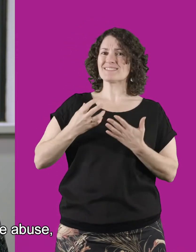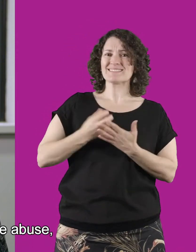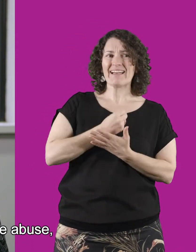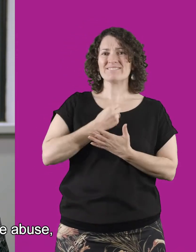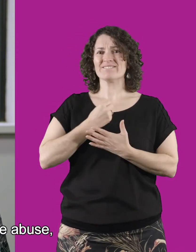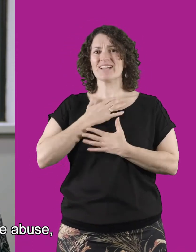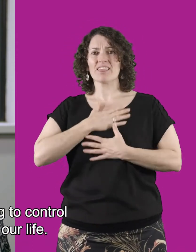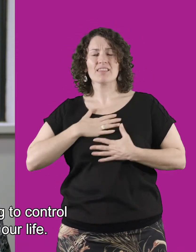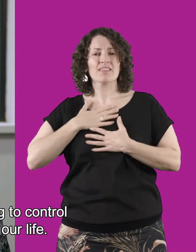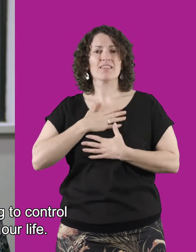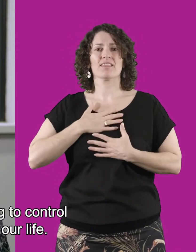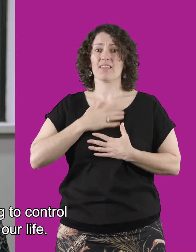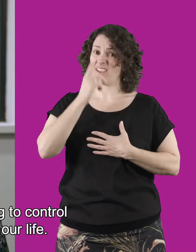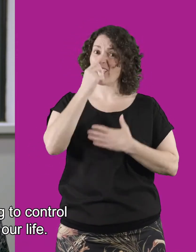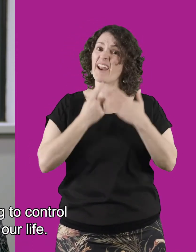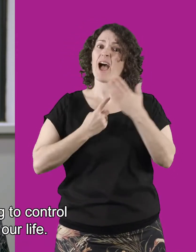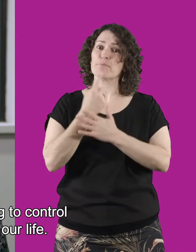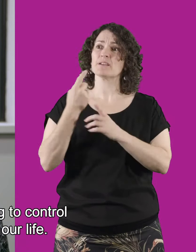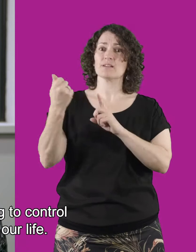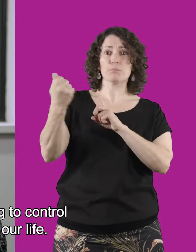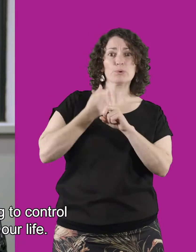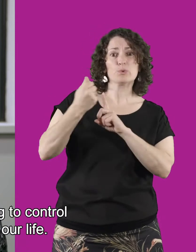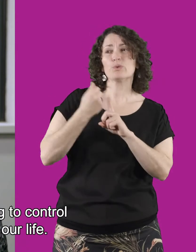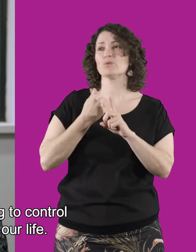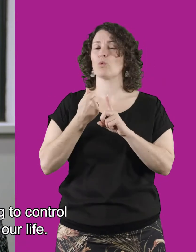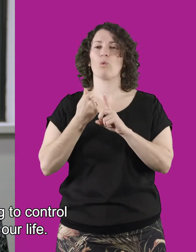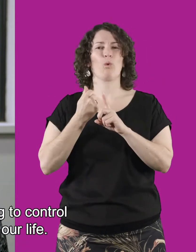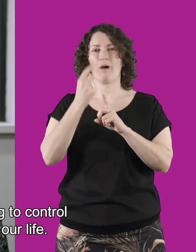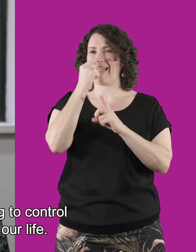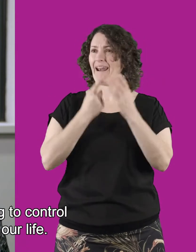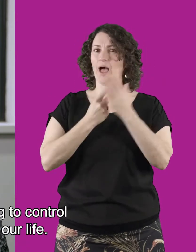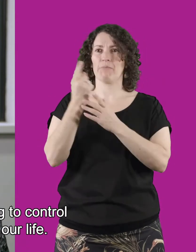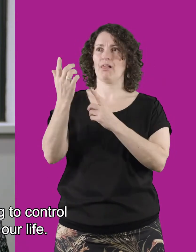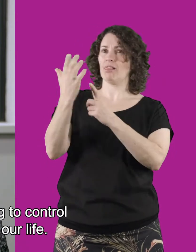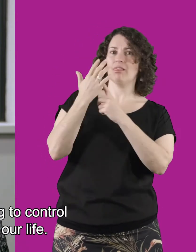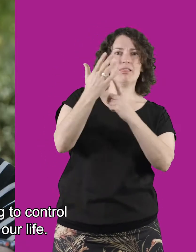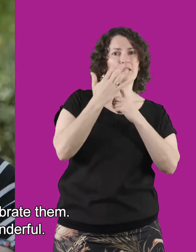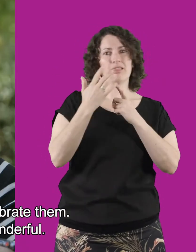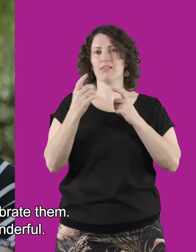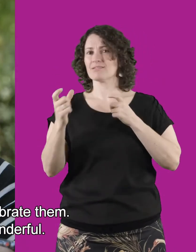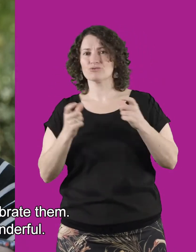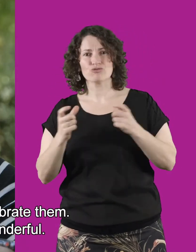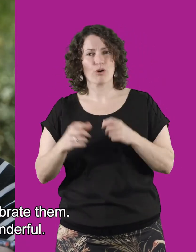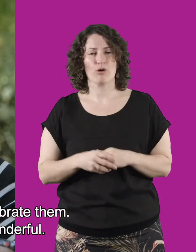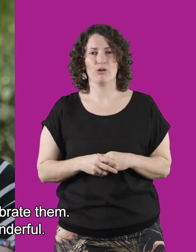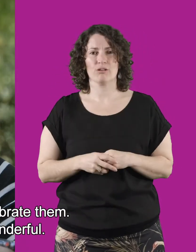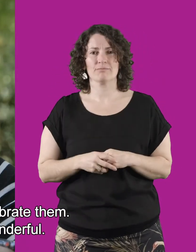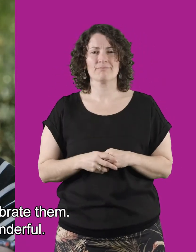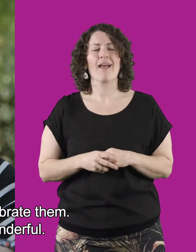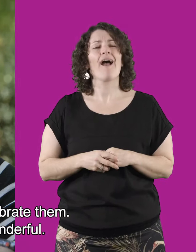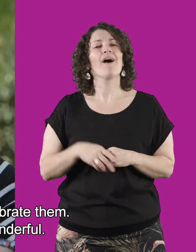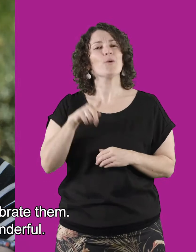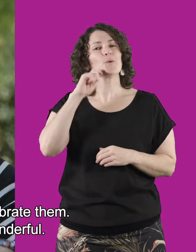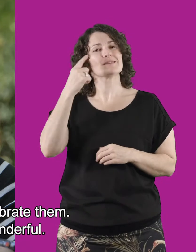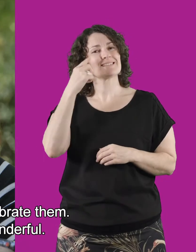experience abuse or somebody wanting to control what happens in our life. These women, I celebrate